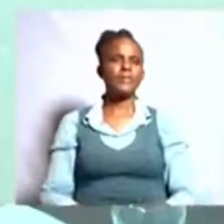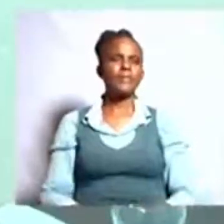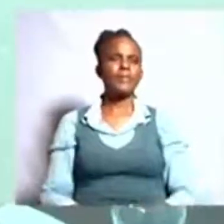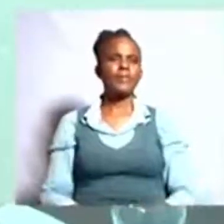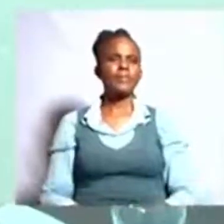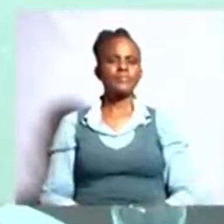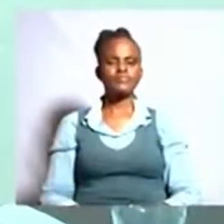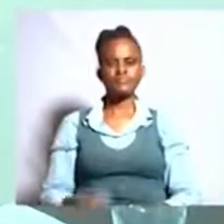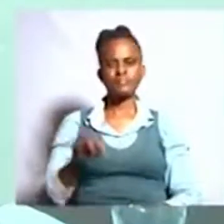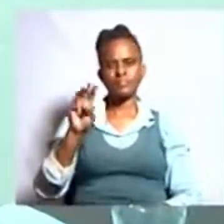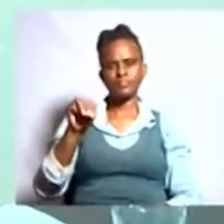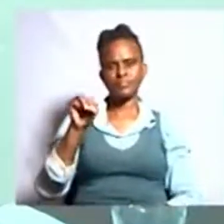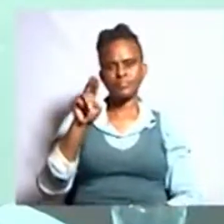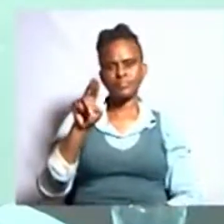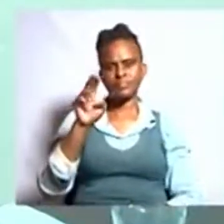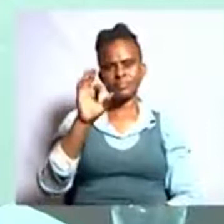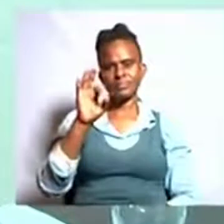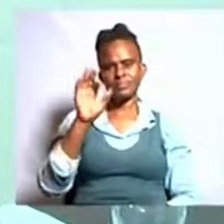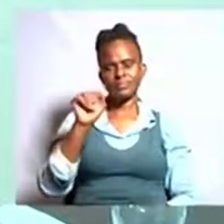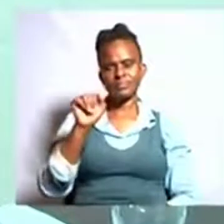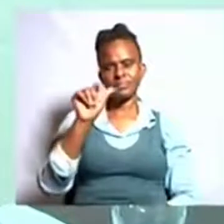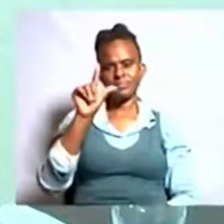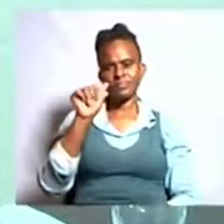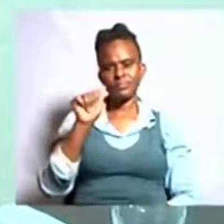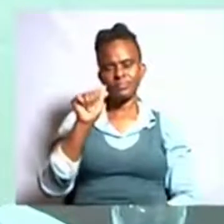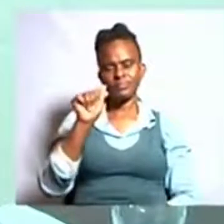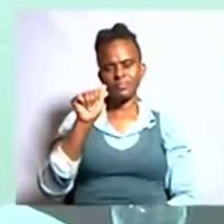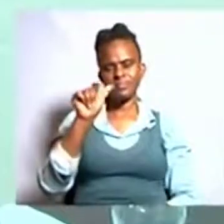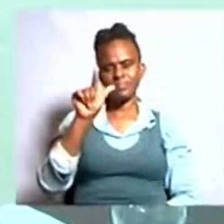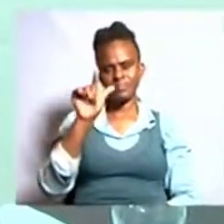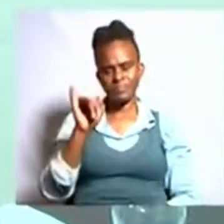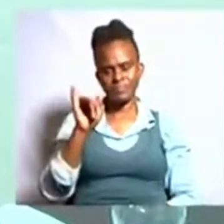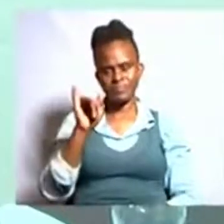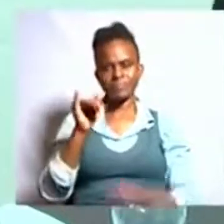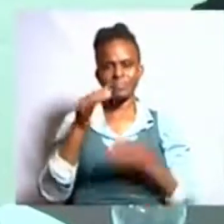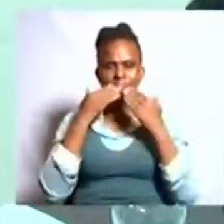Honorable Mfarari. Chair, thank you so much.